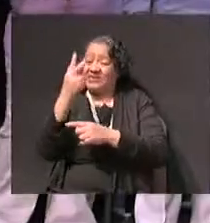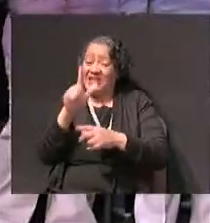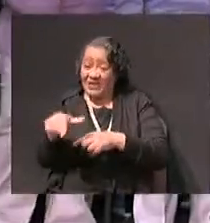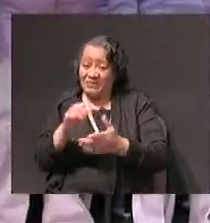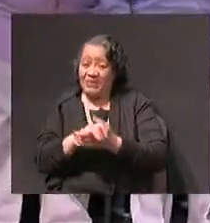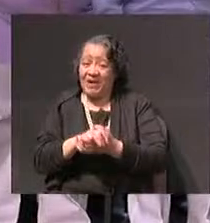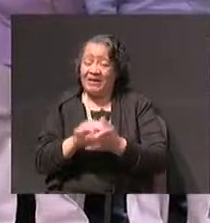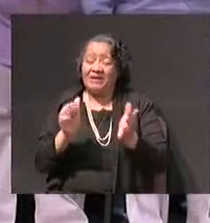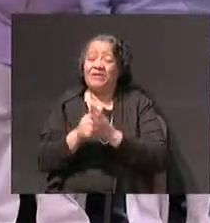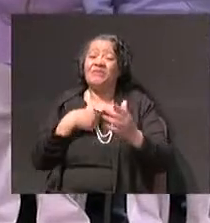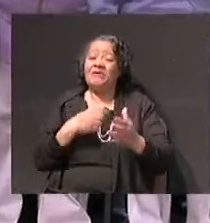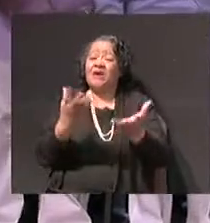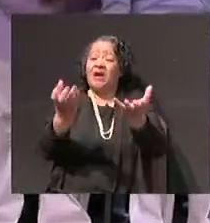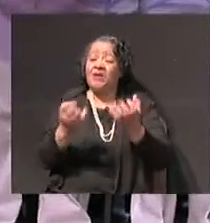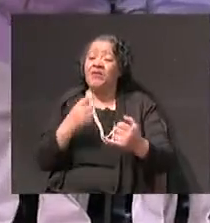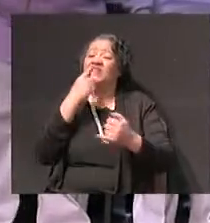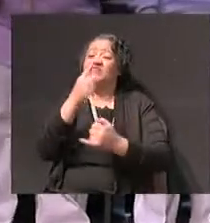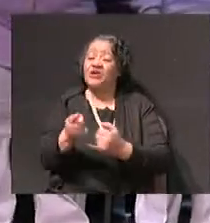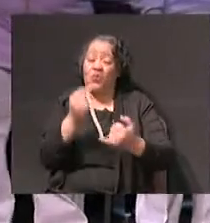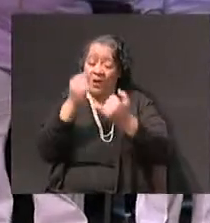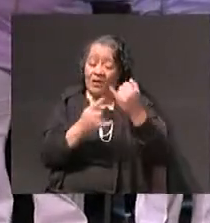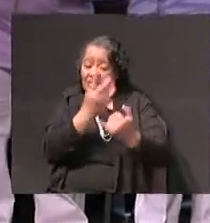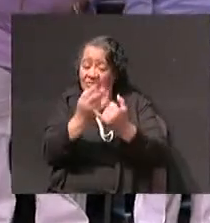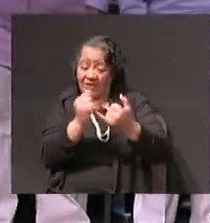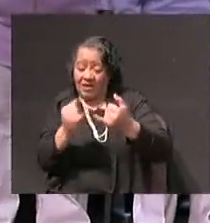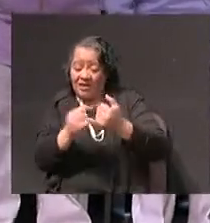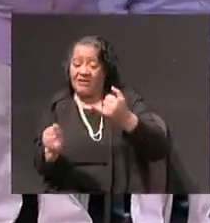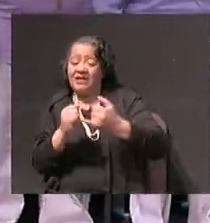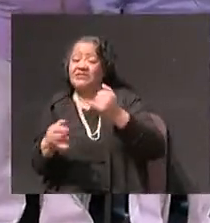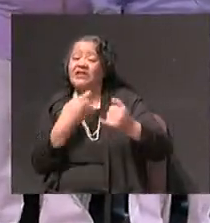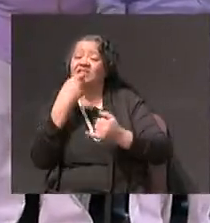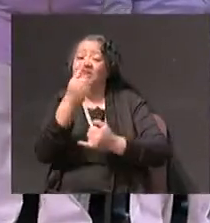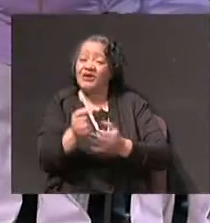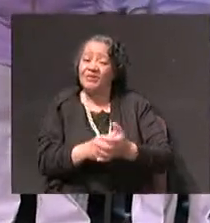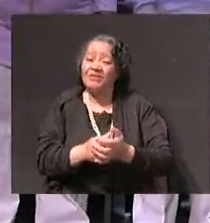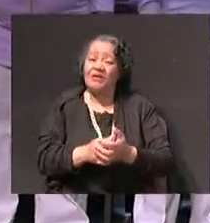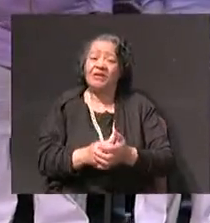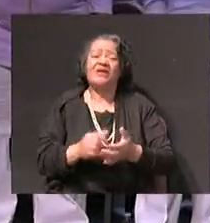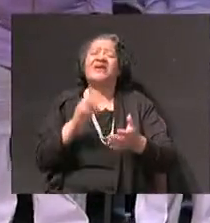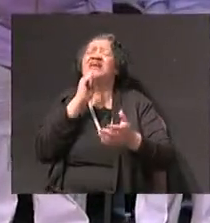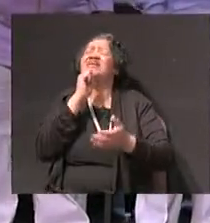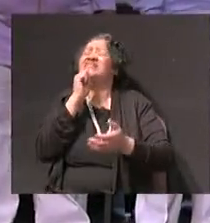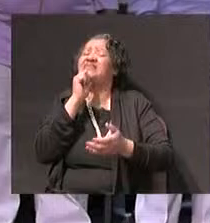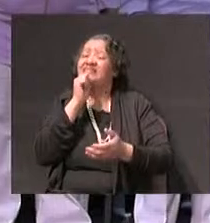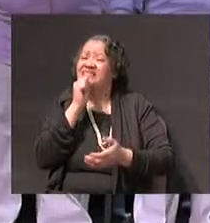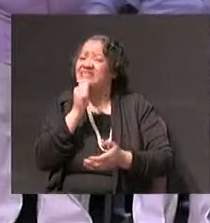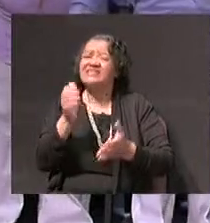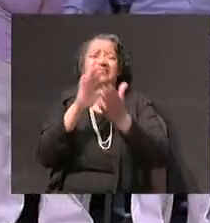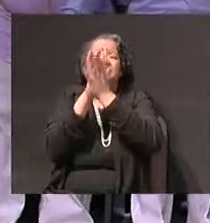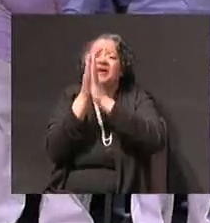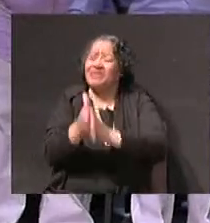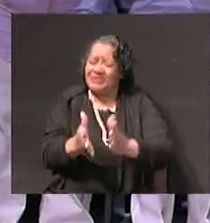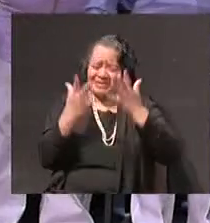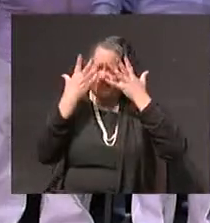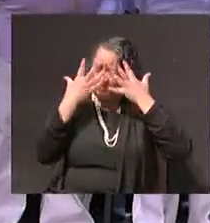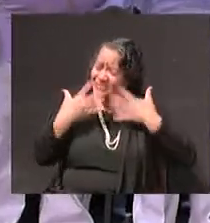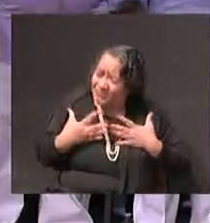crocodile. But I got one last thing that I gotta say to you. Be not